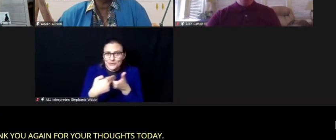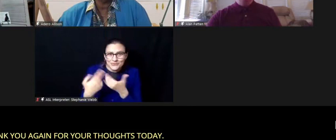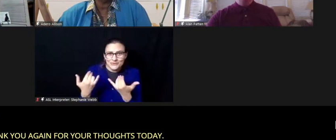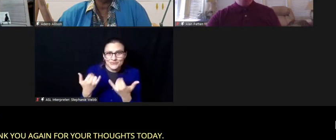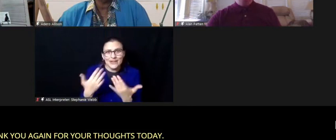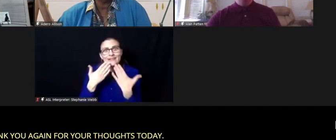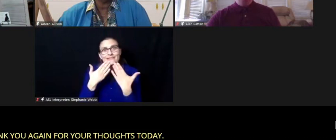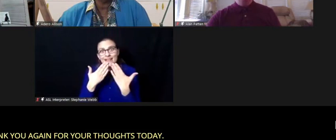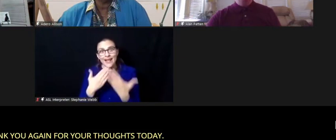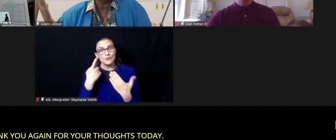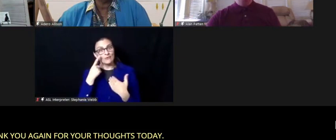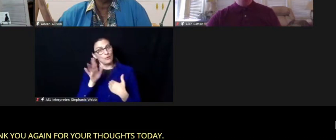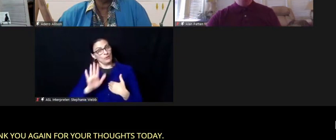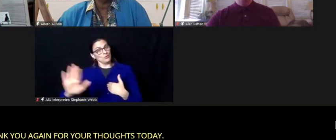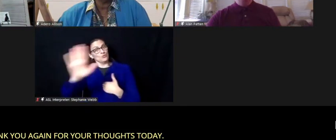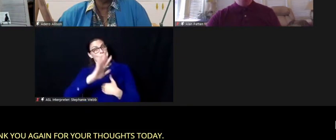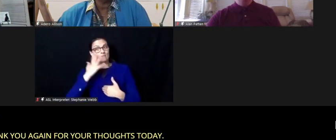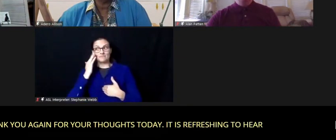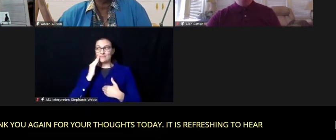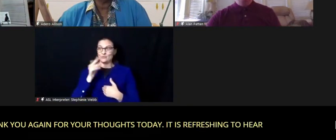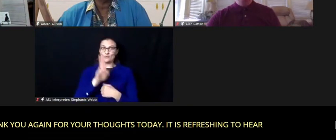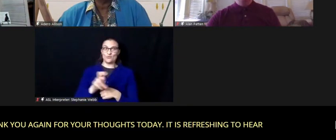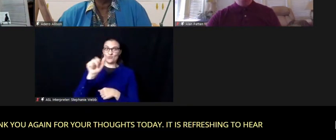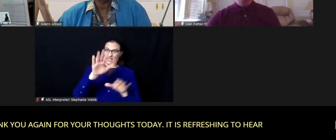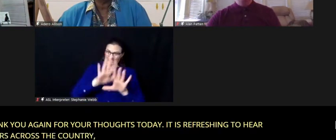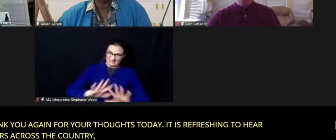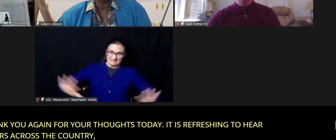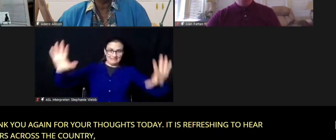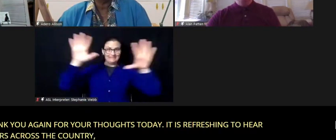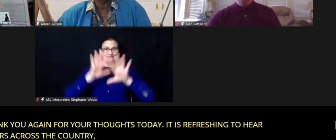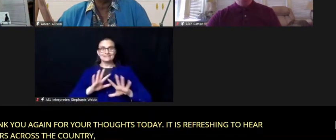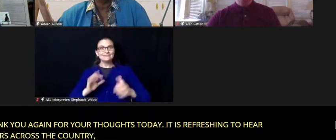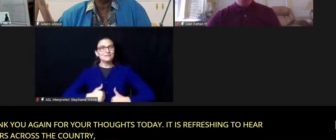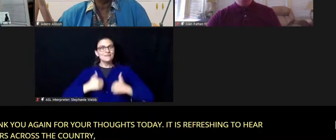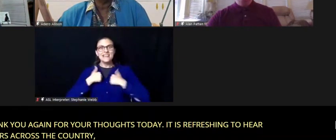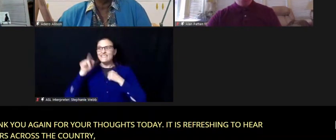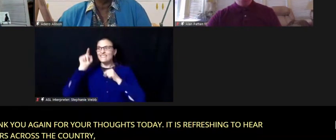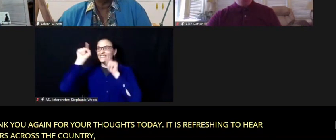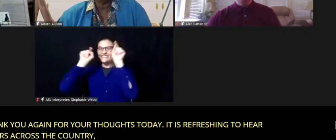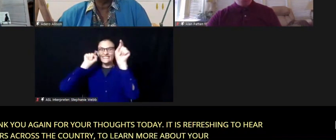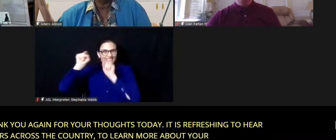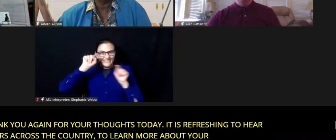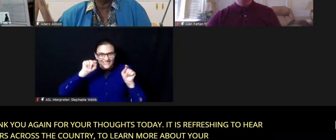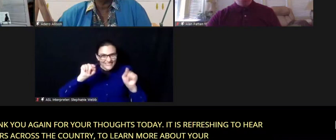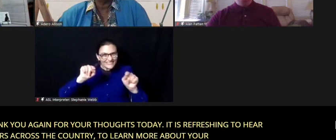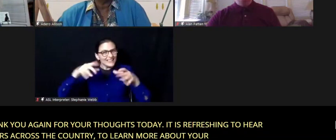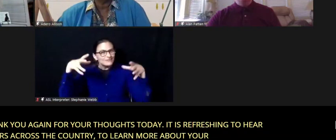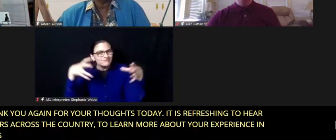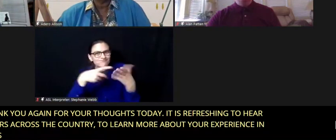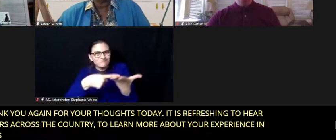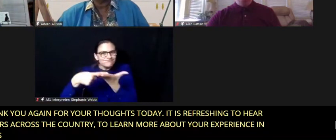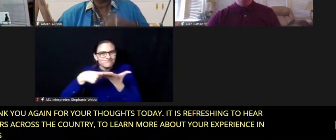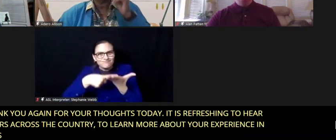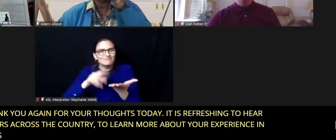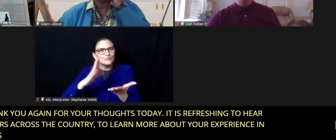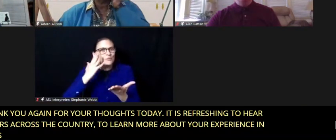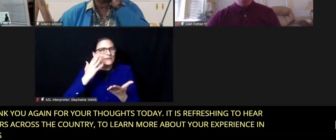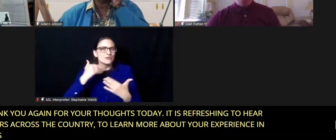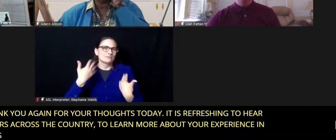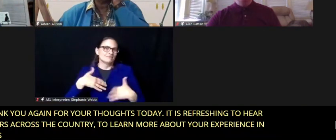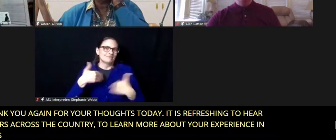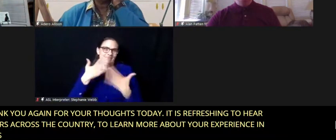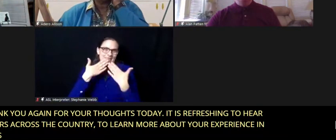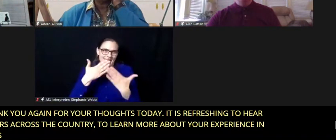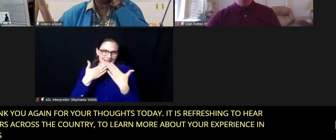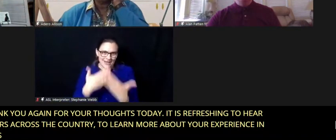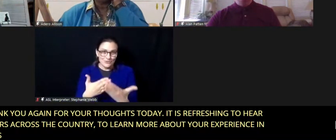parts of the United States. So thank you again. That concludes our consumer roundtable portion